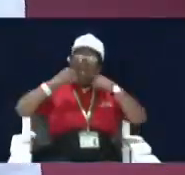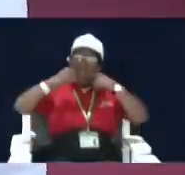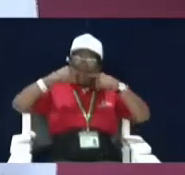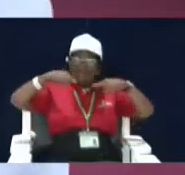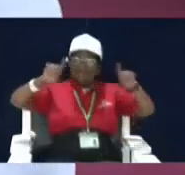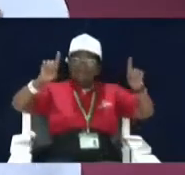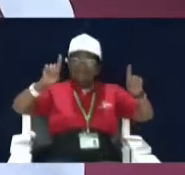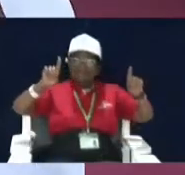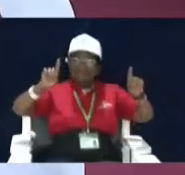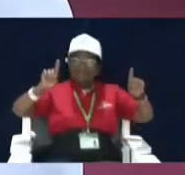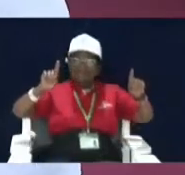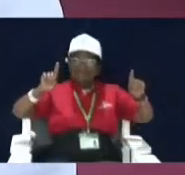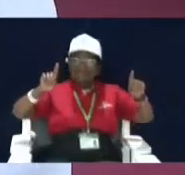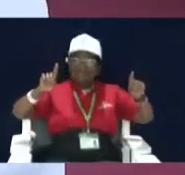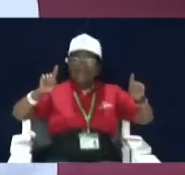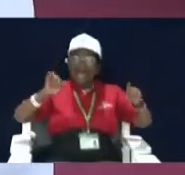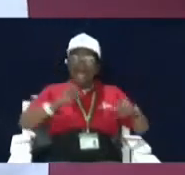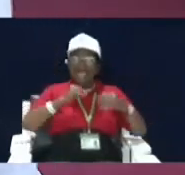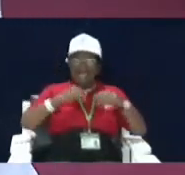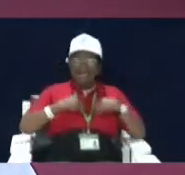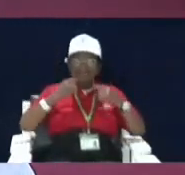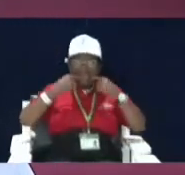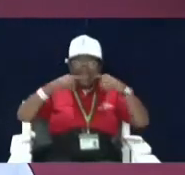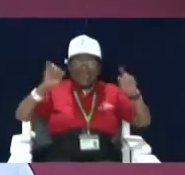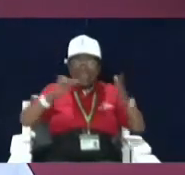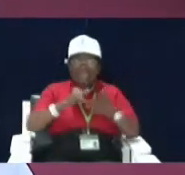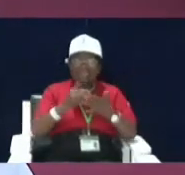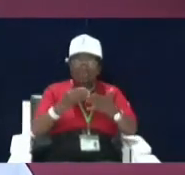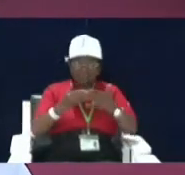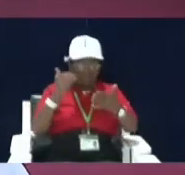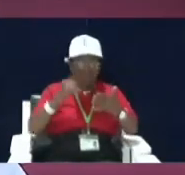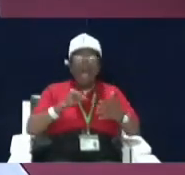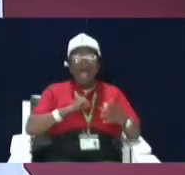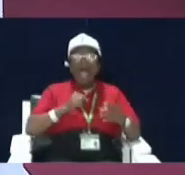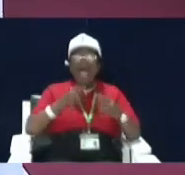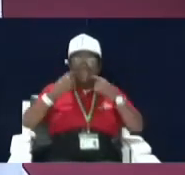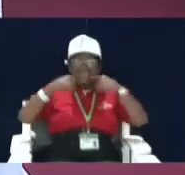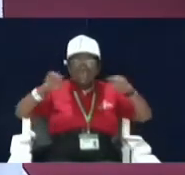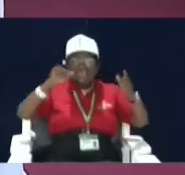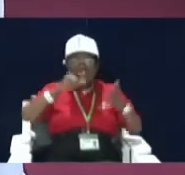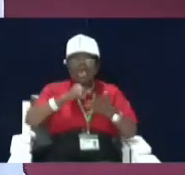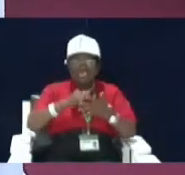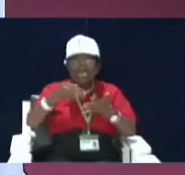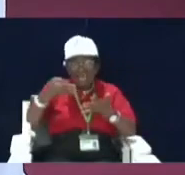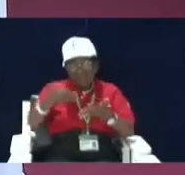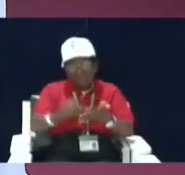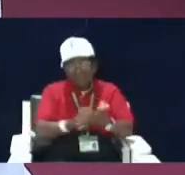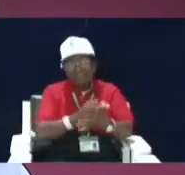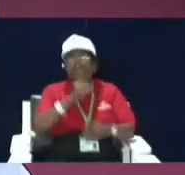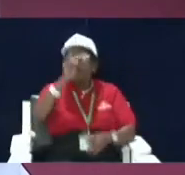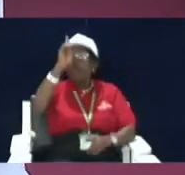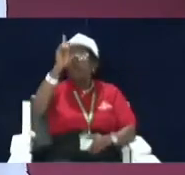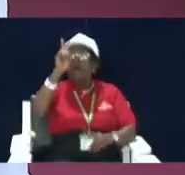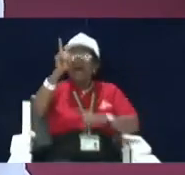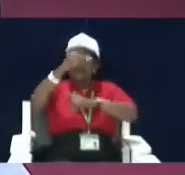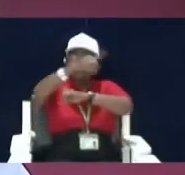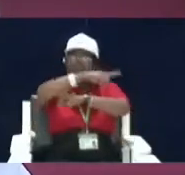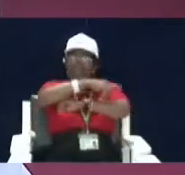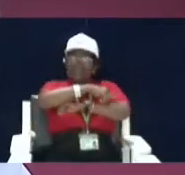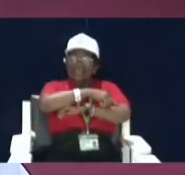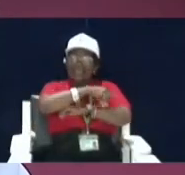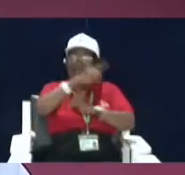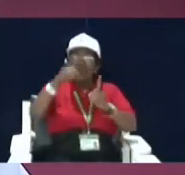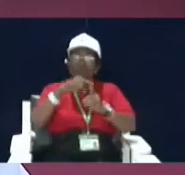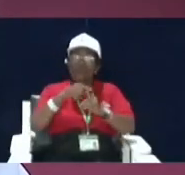I've decreed it before. I'm decreeing it afresh now. One day, when you are taking your money to